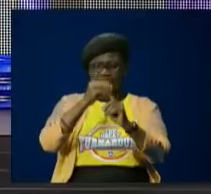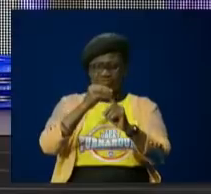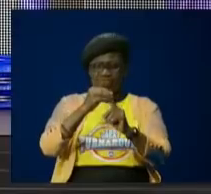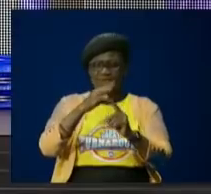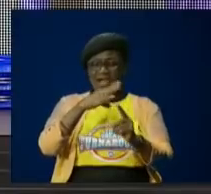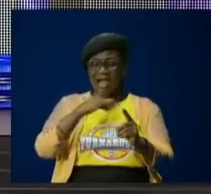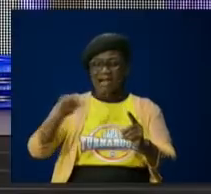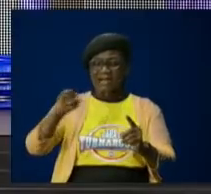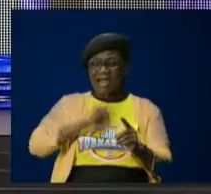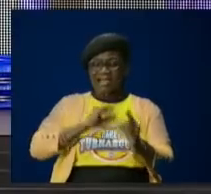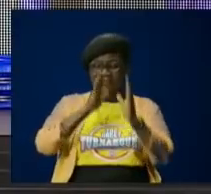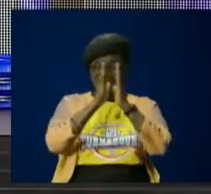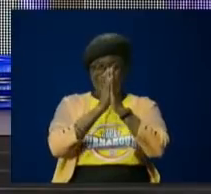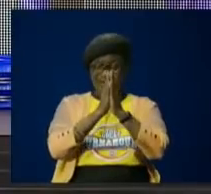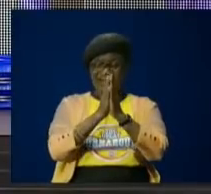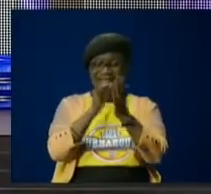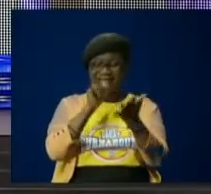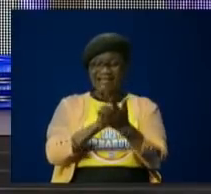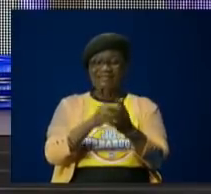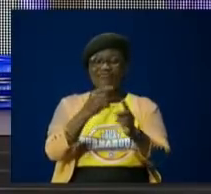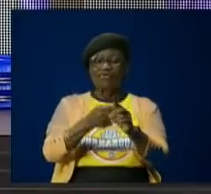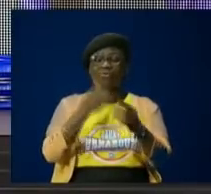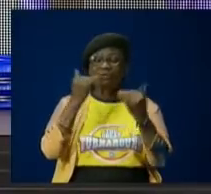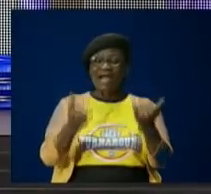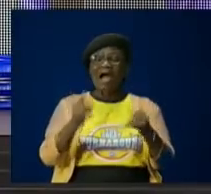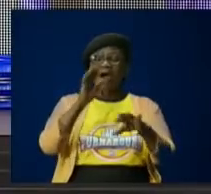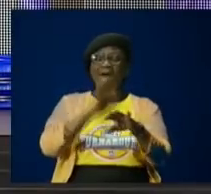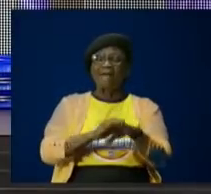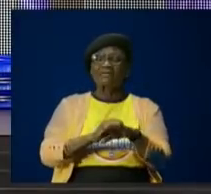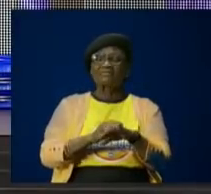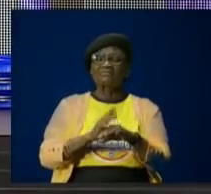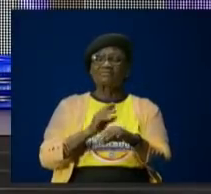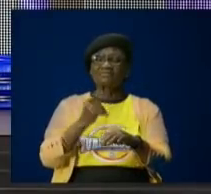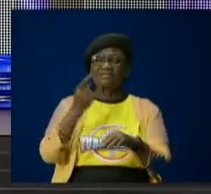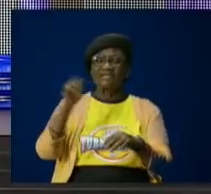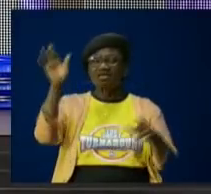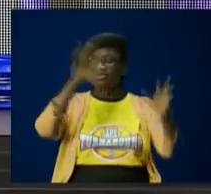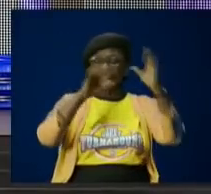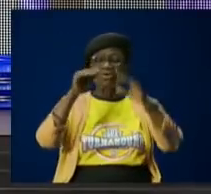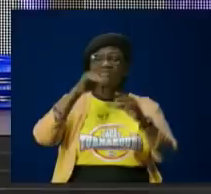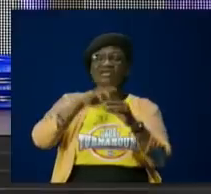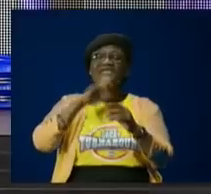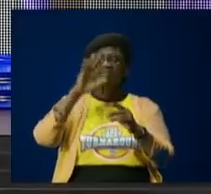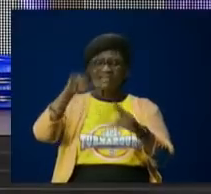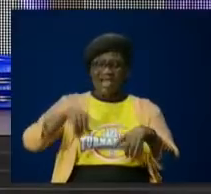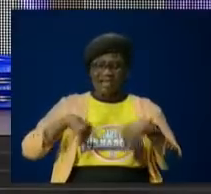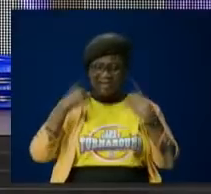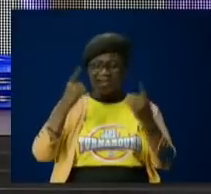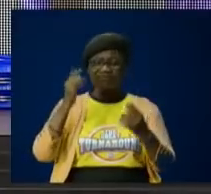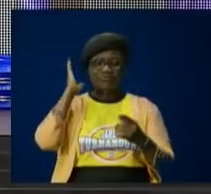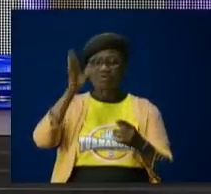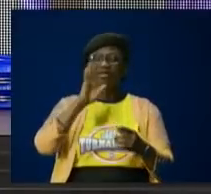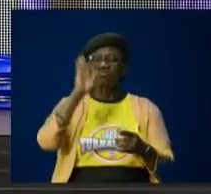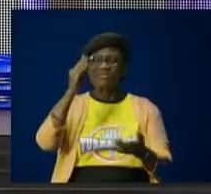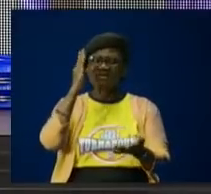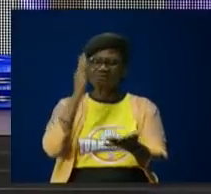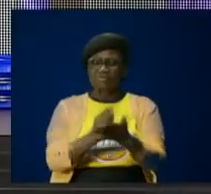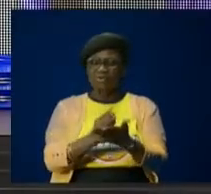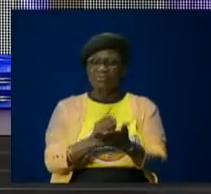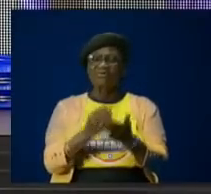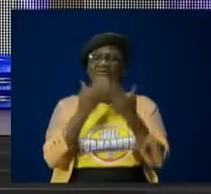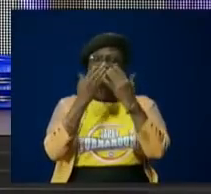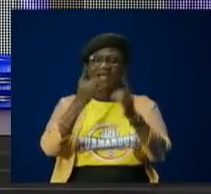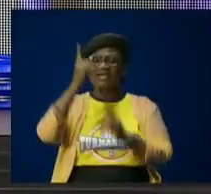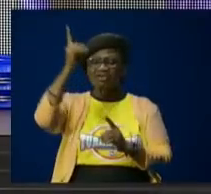And I pray that from now on, the storms in their lives will be stilled. Amen. Thank